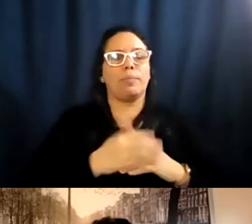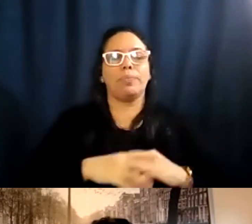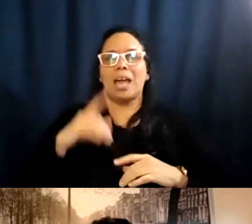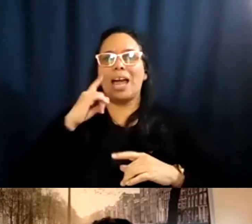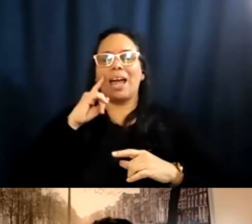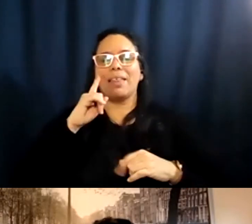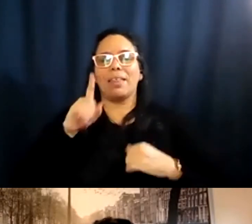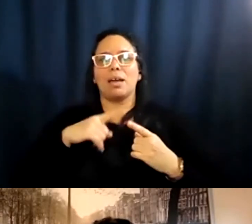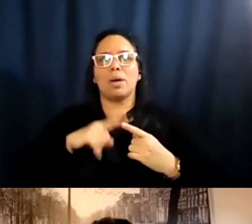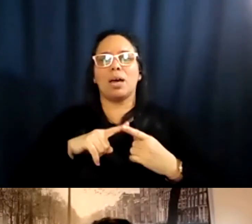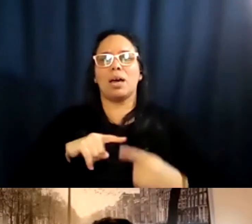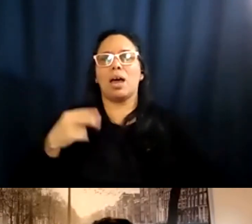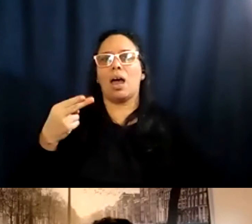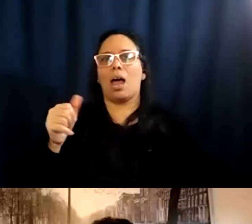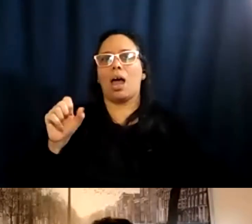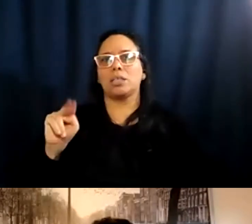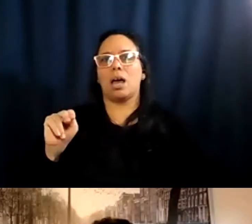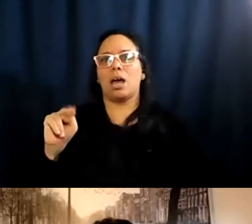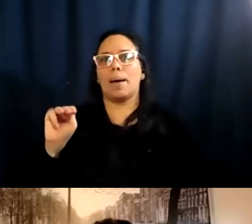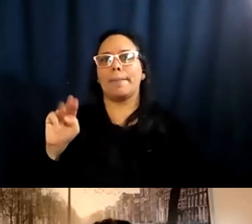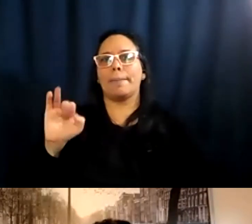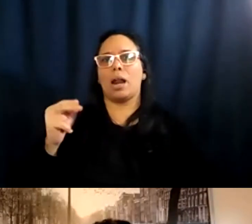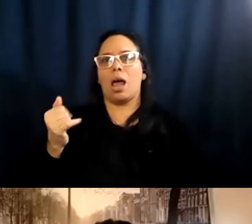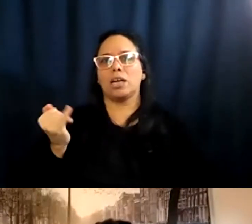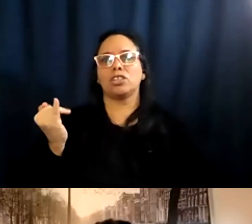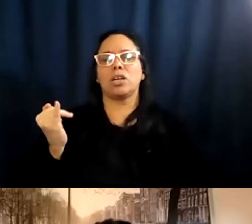Minhaj's comedy special where he says that, like, a lot of